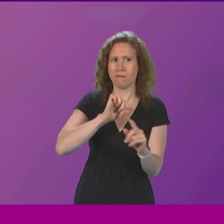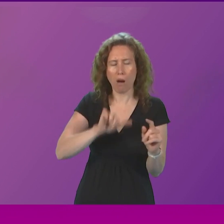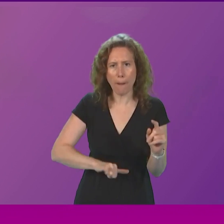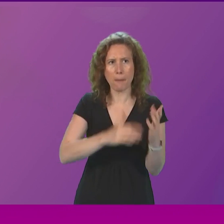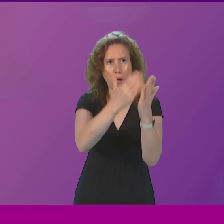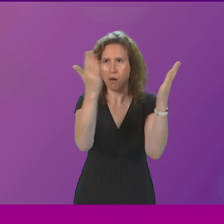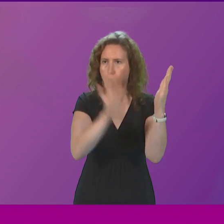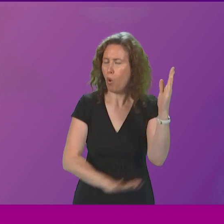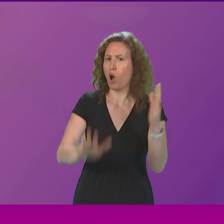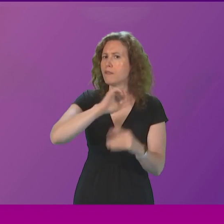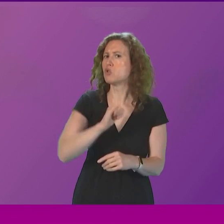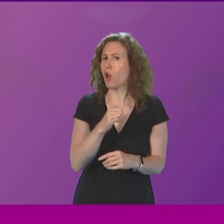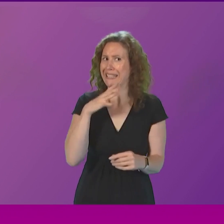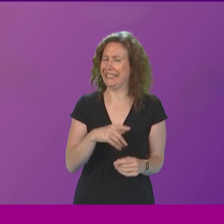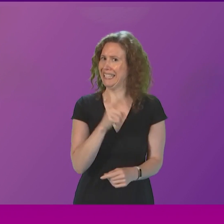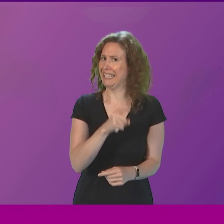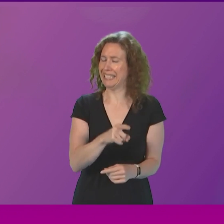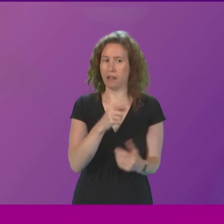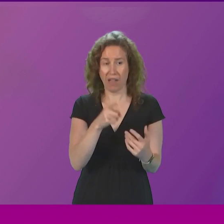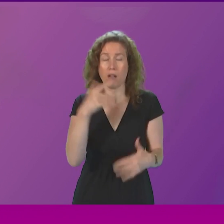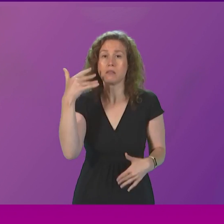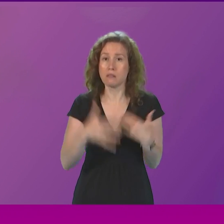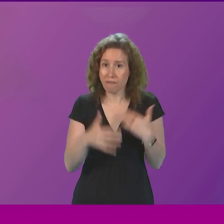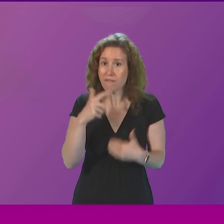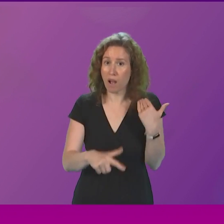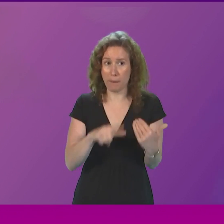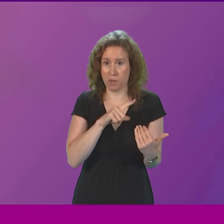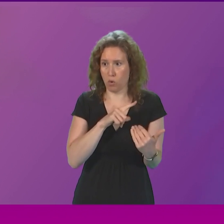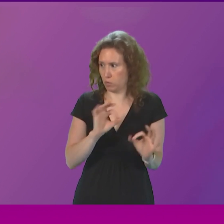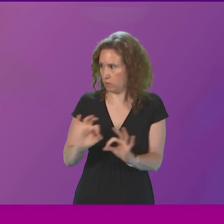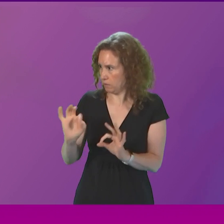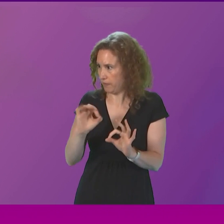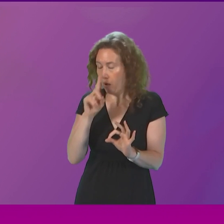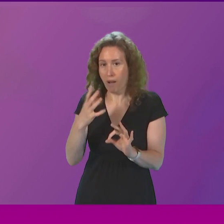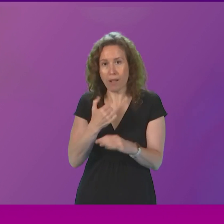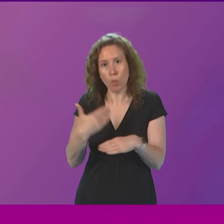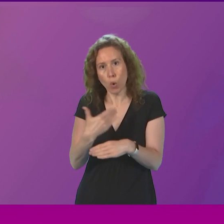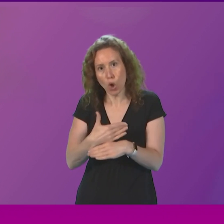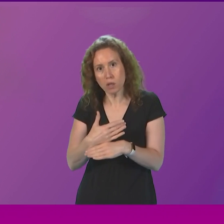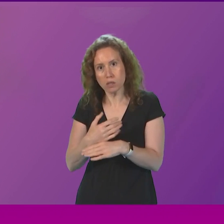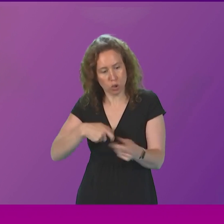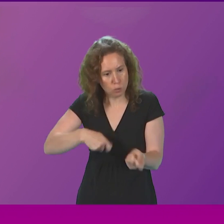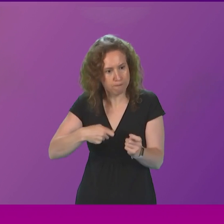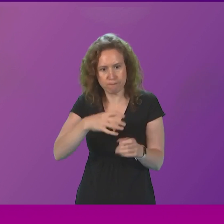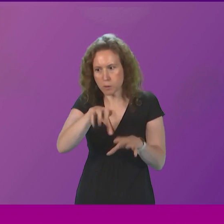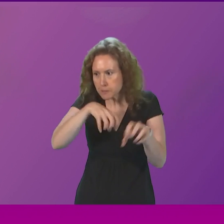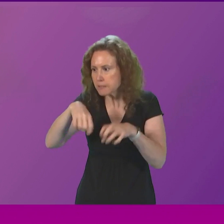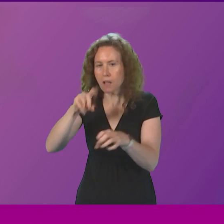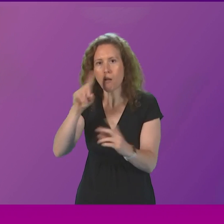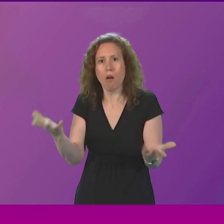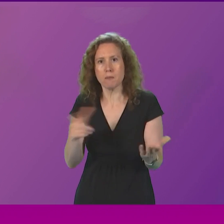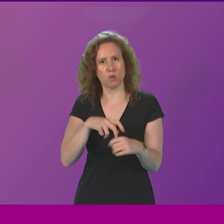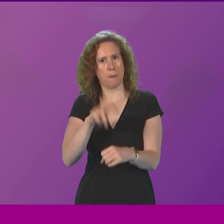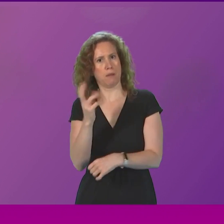farmers up and down this country, who again are suffering because of that hard Brexit being imposed by Douglas